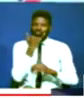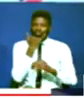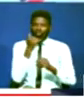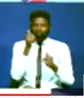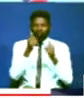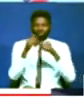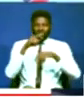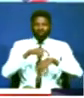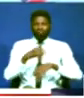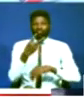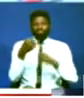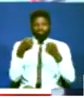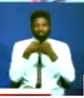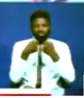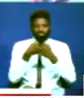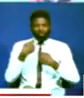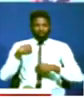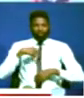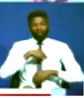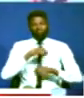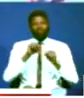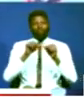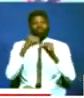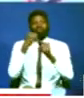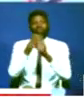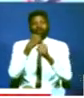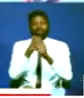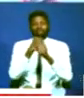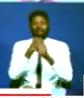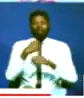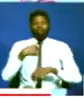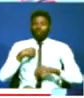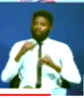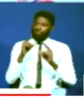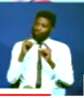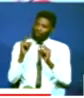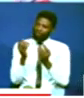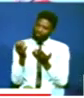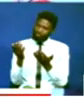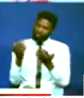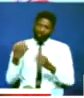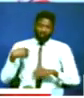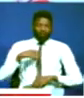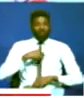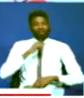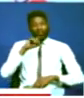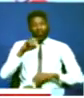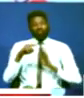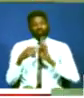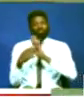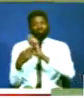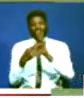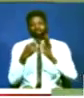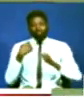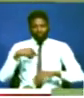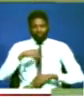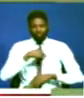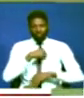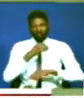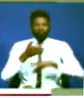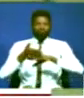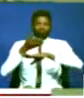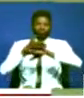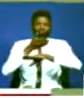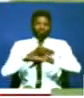games and we kept working. So I told them, I said, guys, we need to show that we move forward. In another